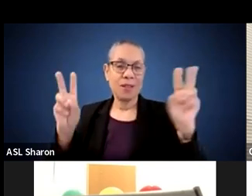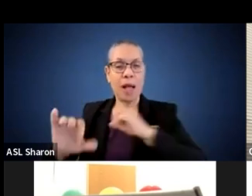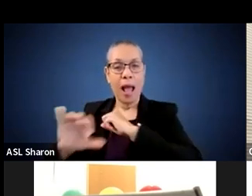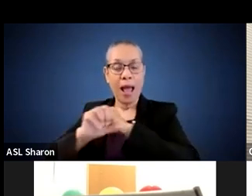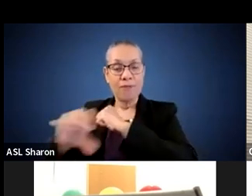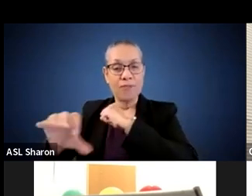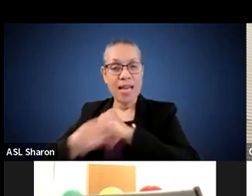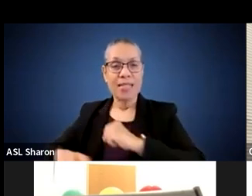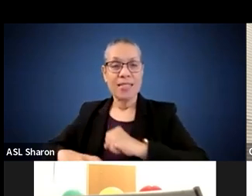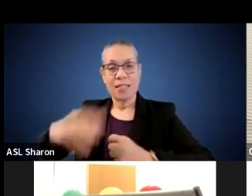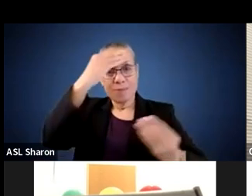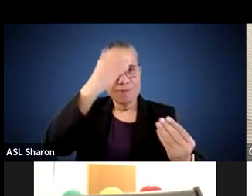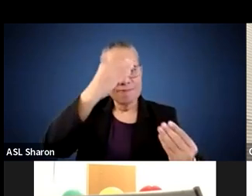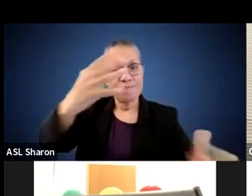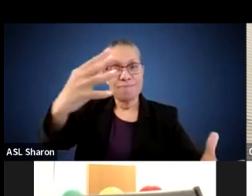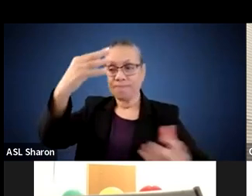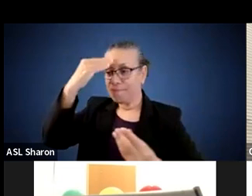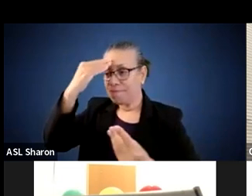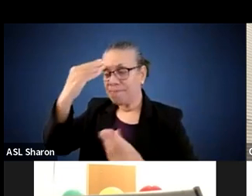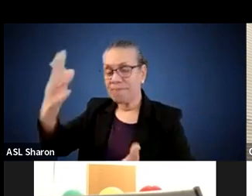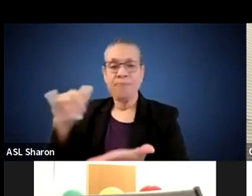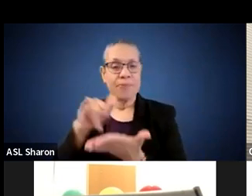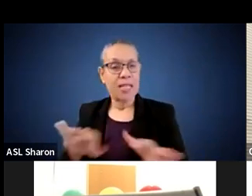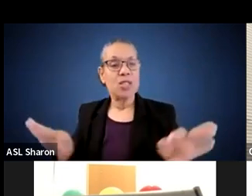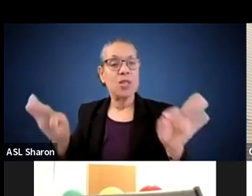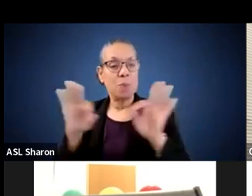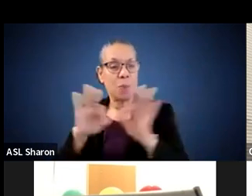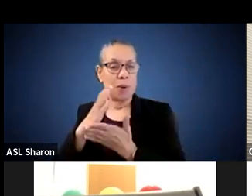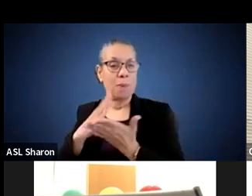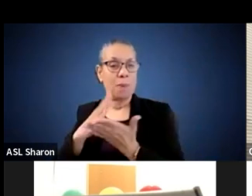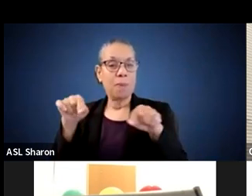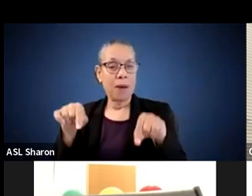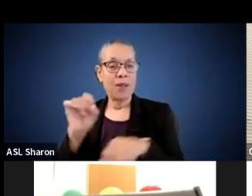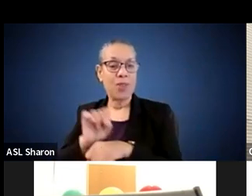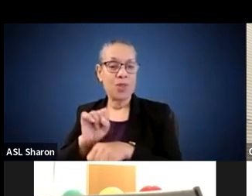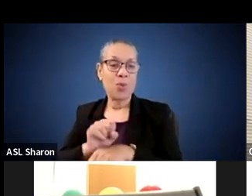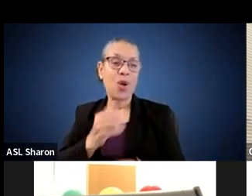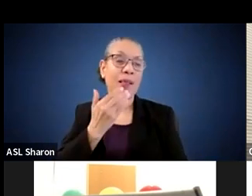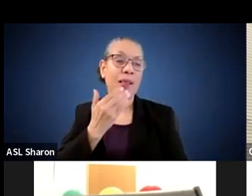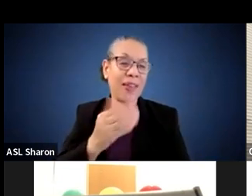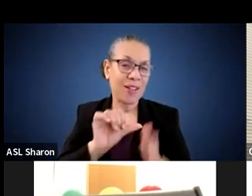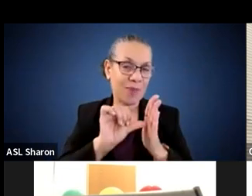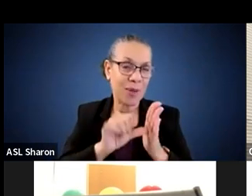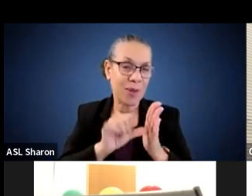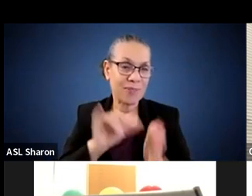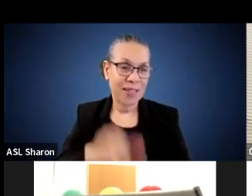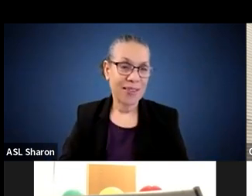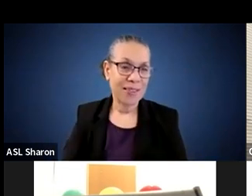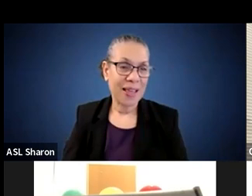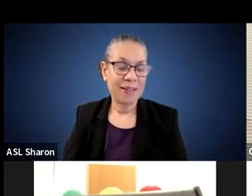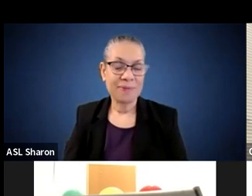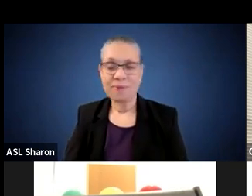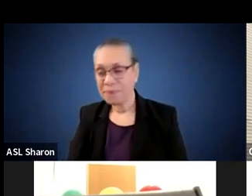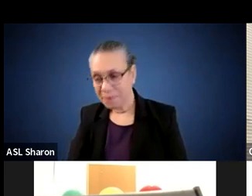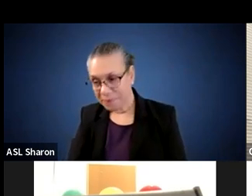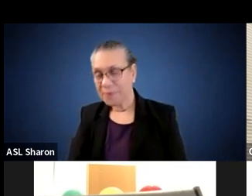um and getting the word out as you said is actually a critical component of this work too so thank you for highlighting that great thank you and thank you